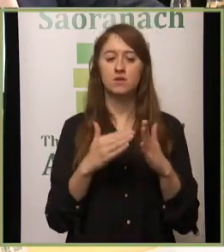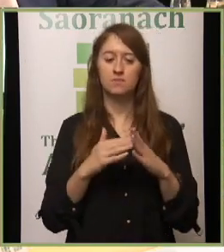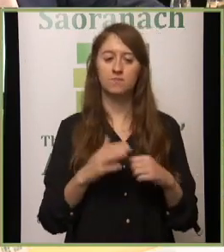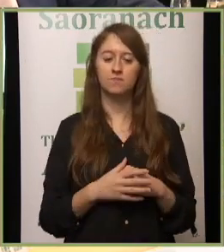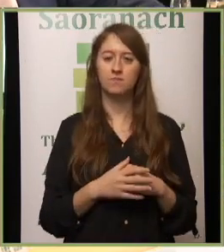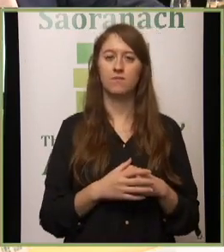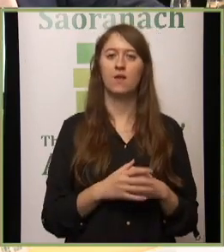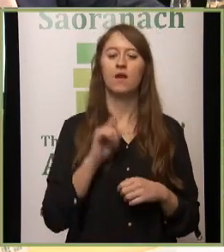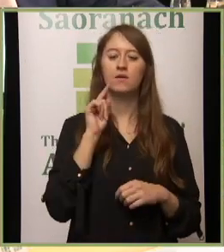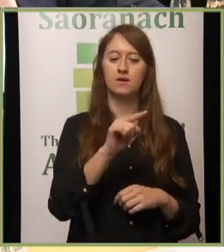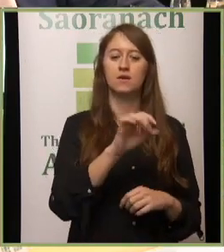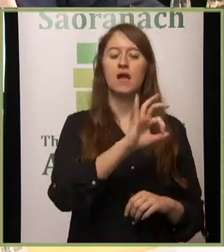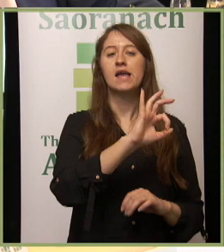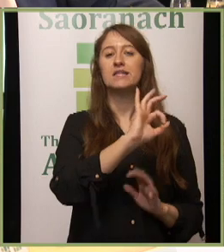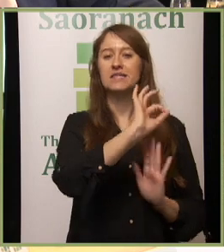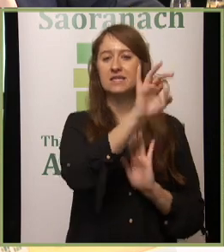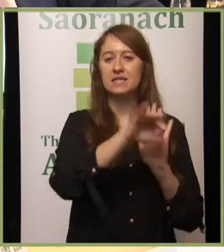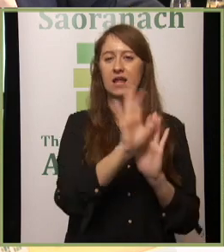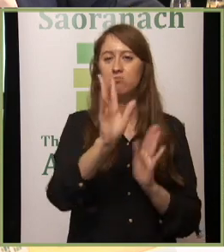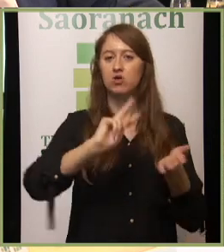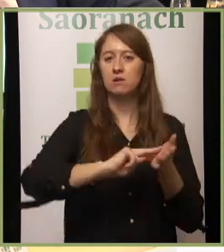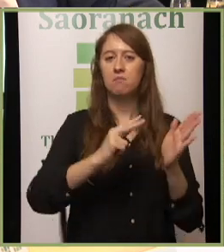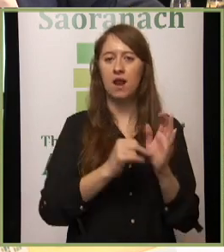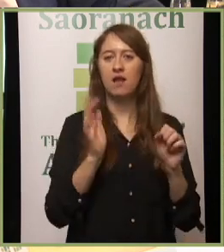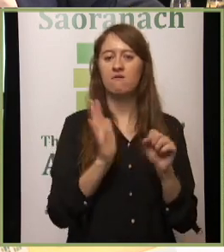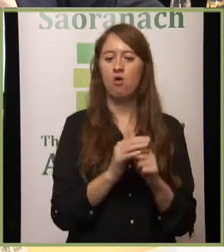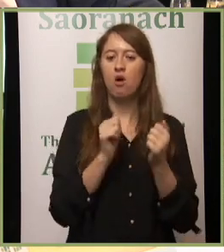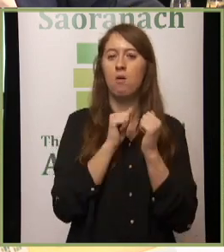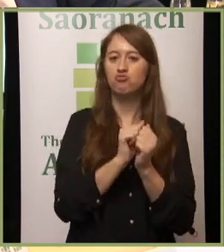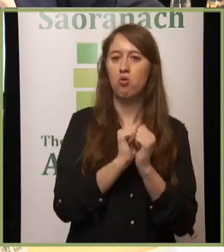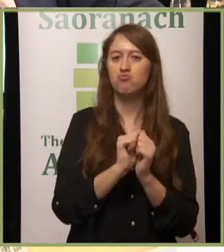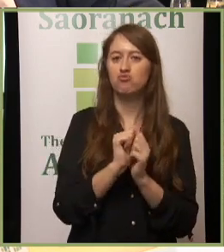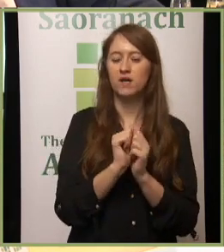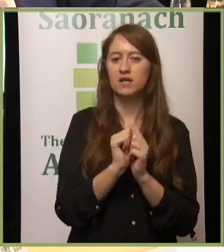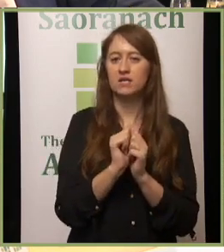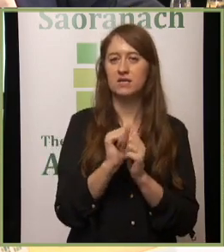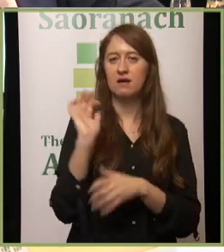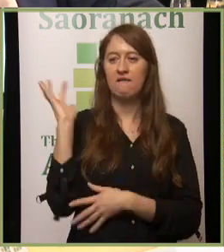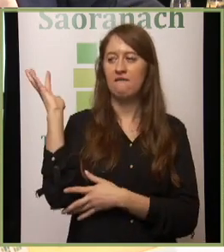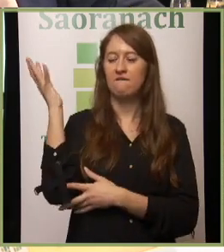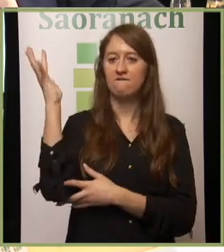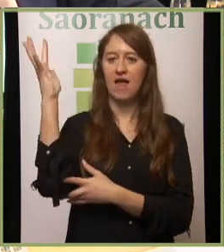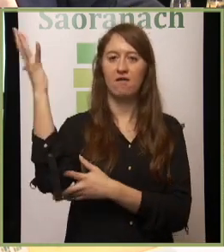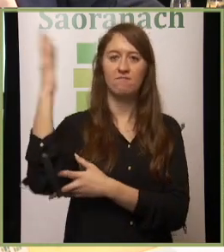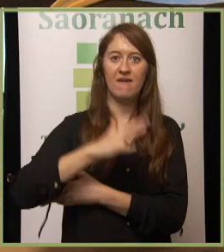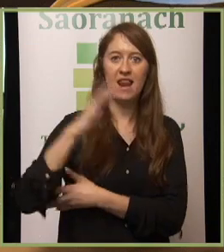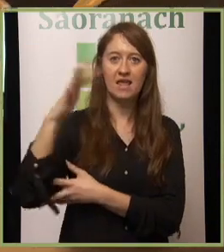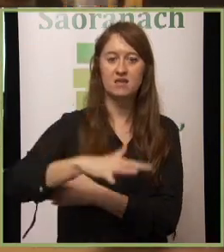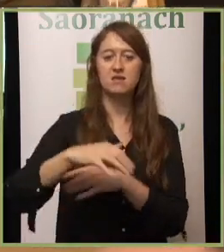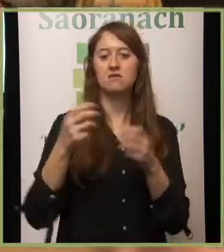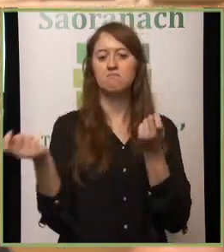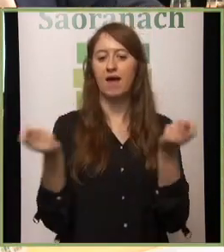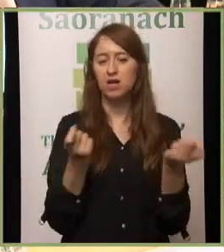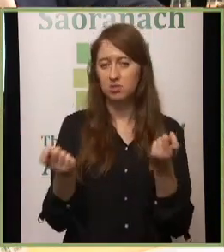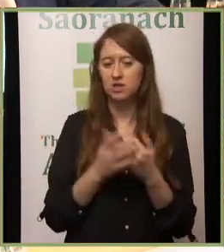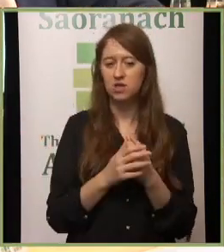must plan for appropriate felling management. Now, I'll go back to table 11. Now, is there a necessity to